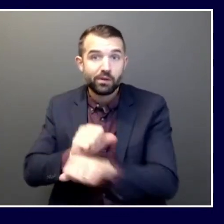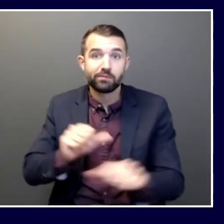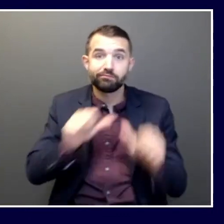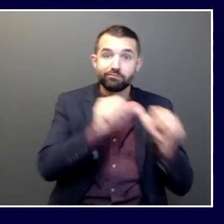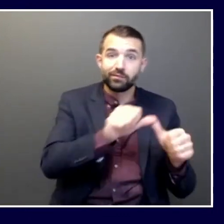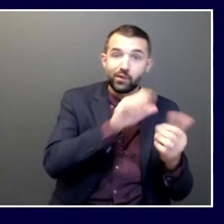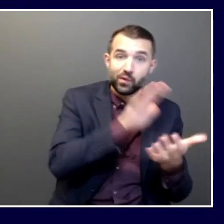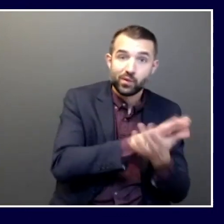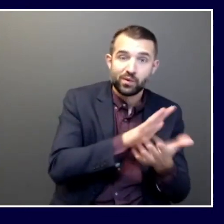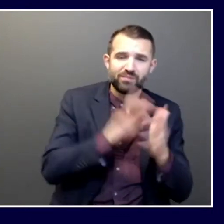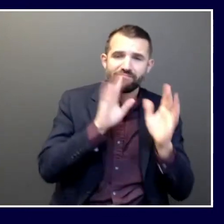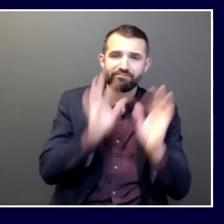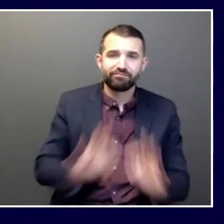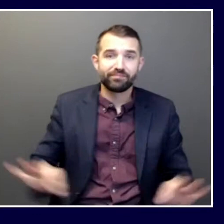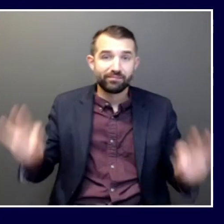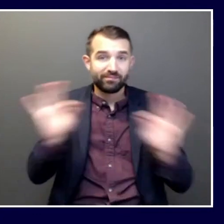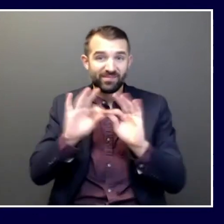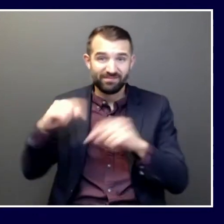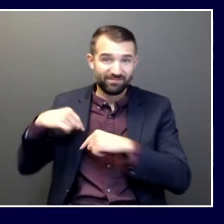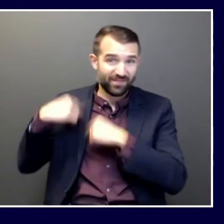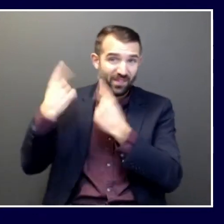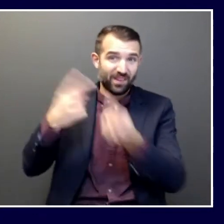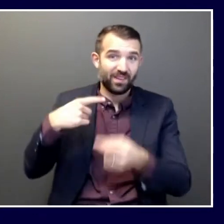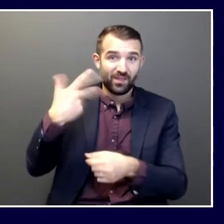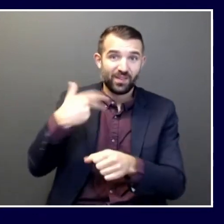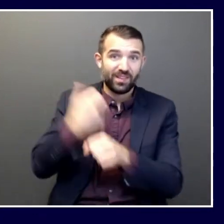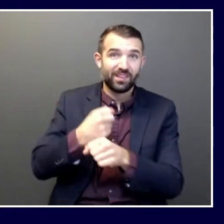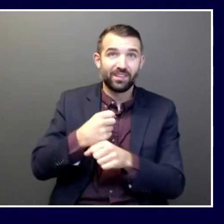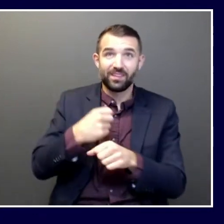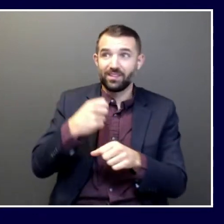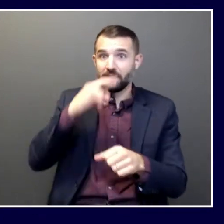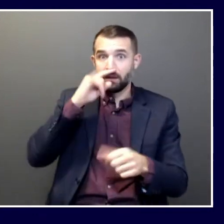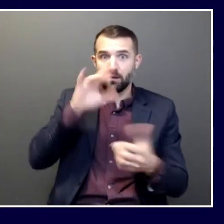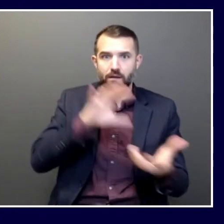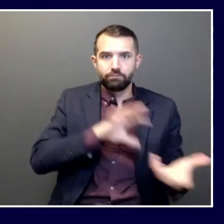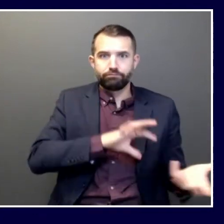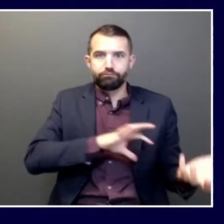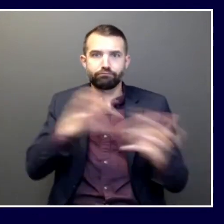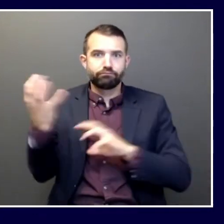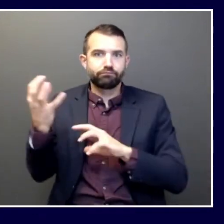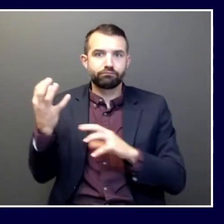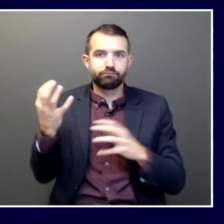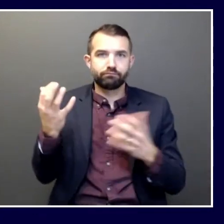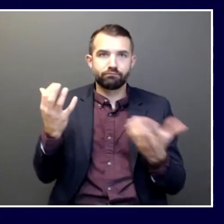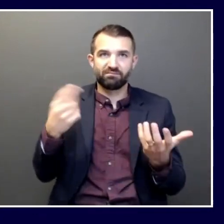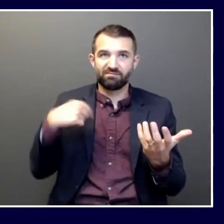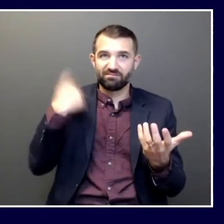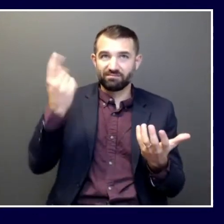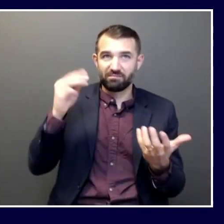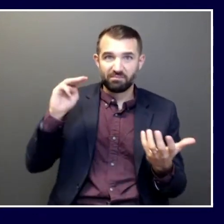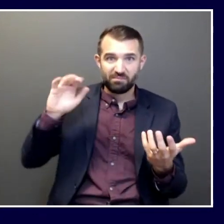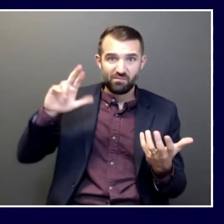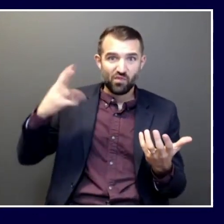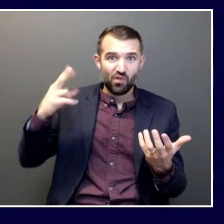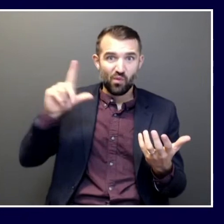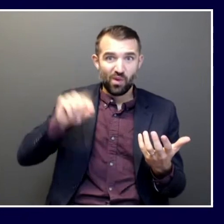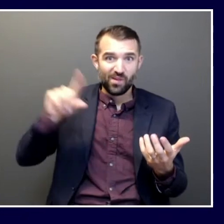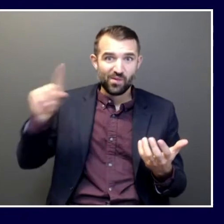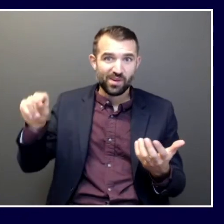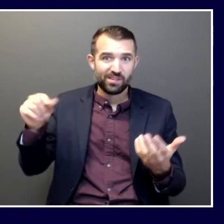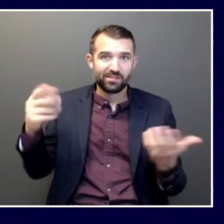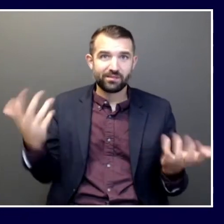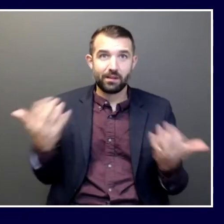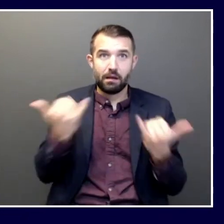have experienced a lot of disruption since March of 2020. Getting them vaccinated will make their lives more